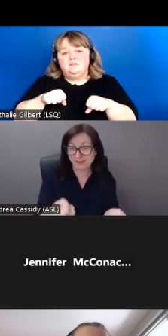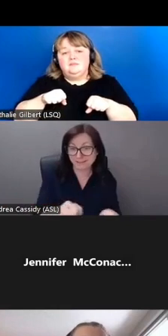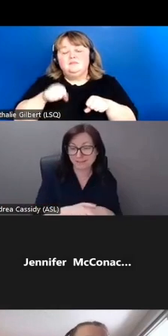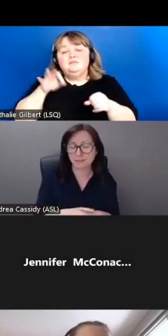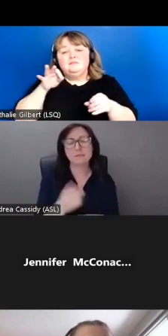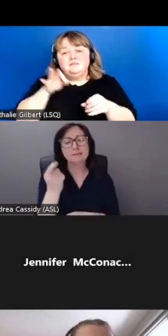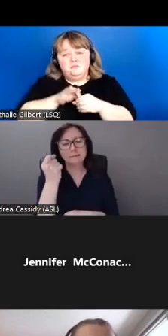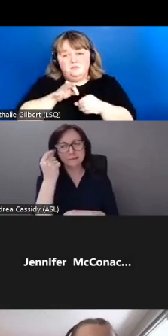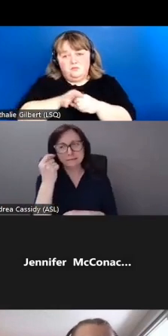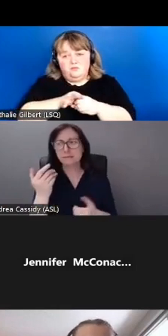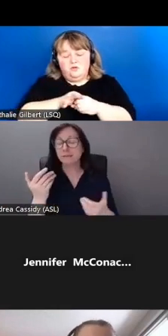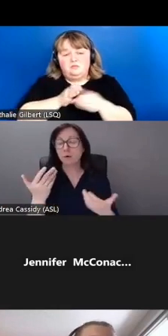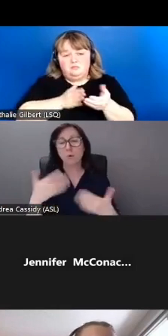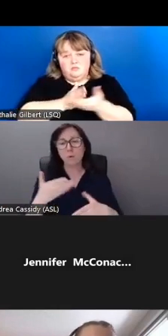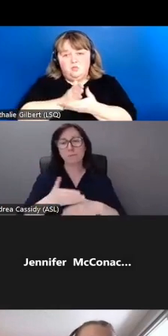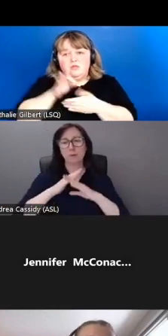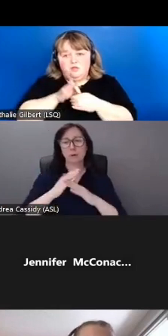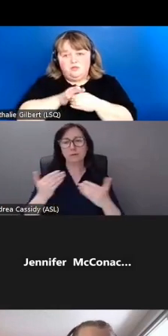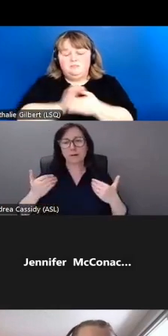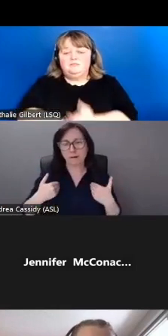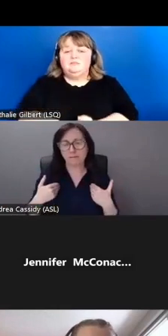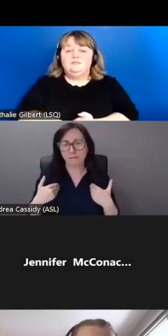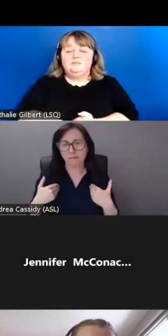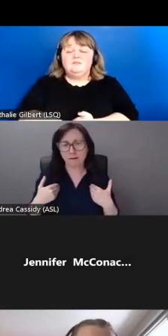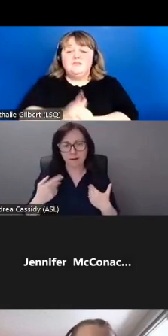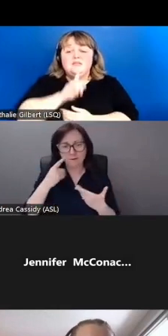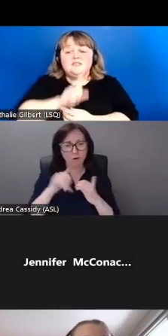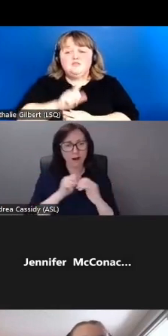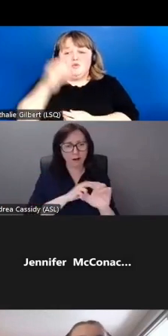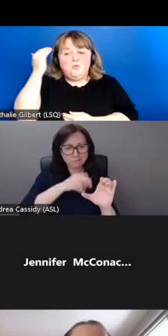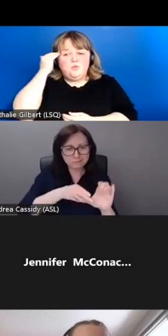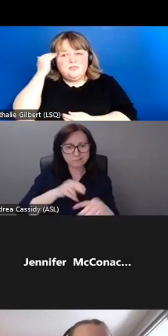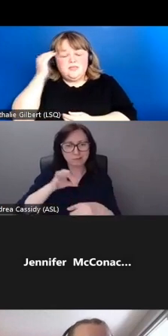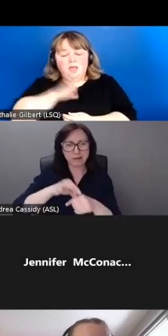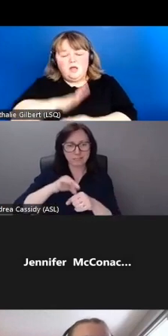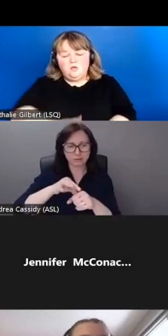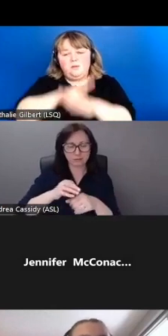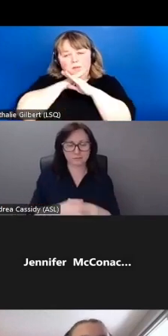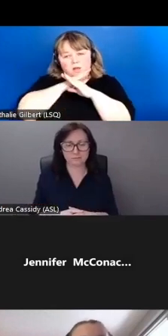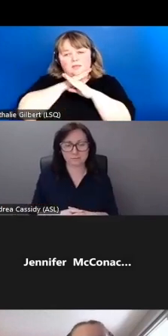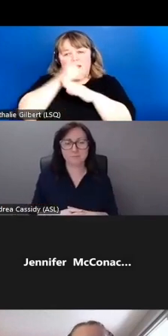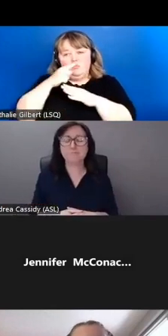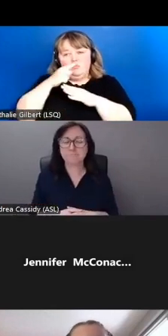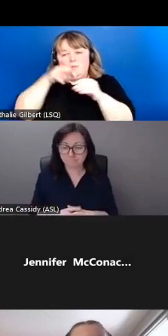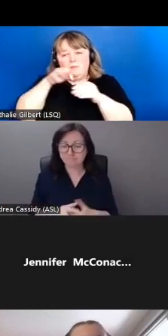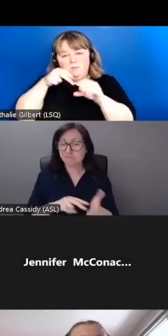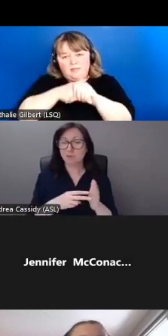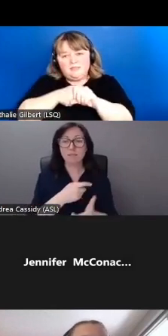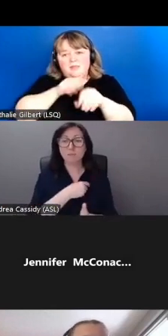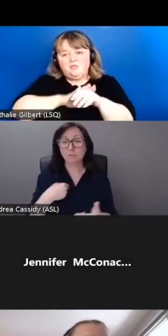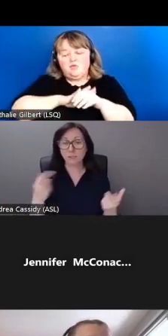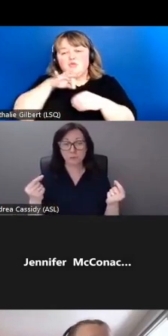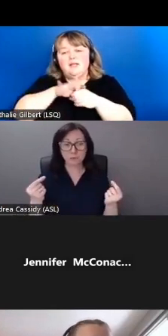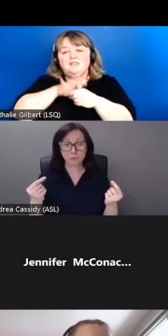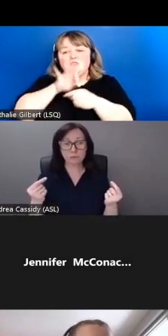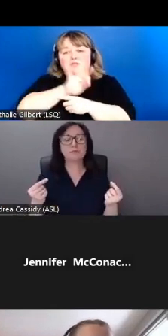that there are barriers to this electoral participation. In response, Elections Canada has